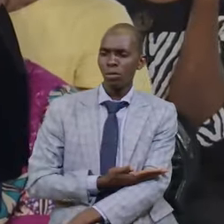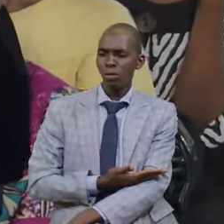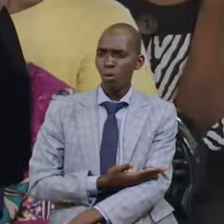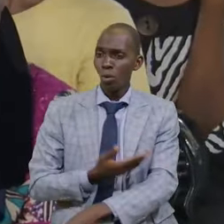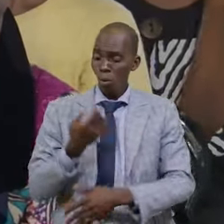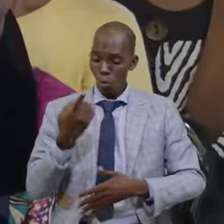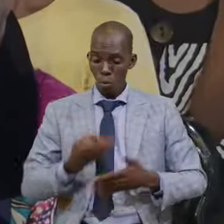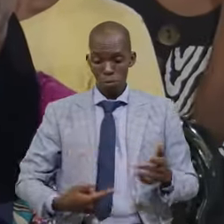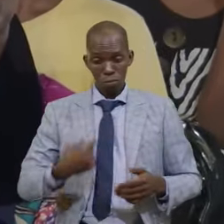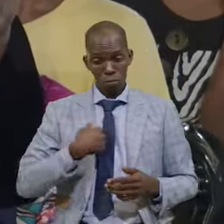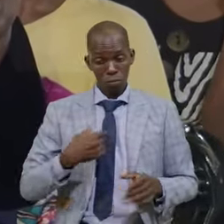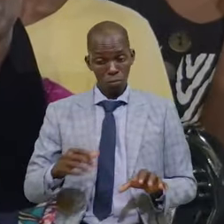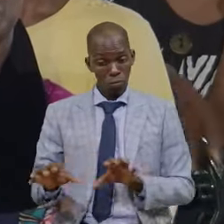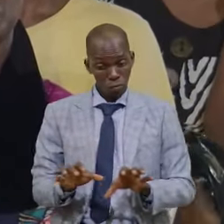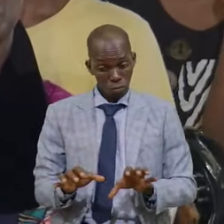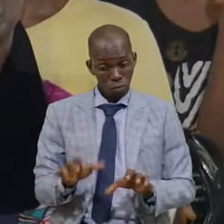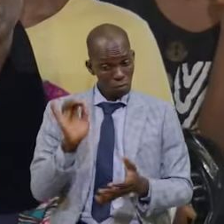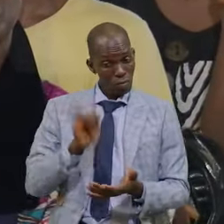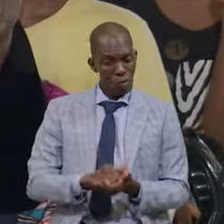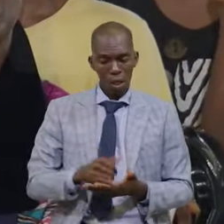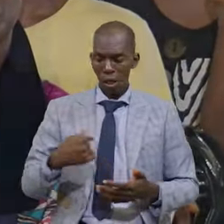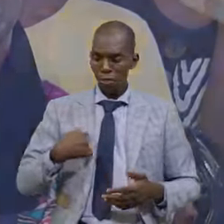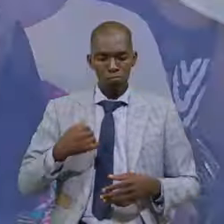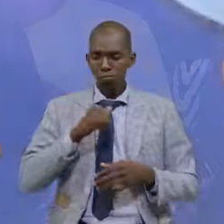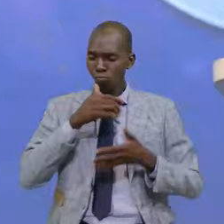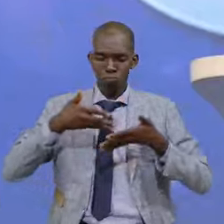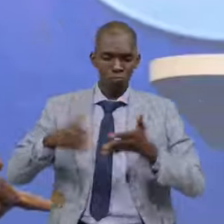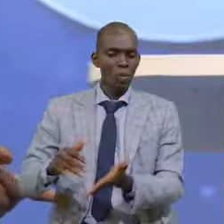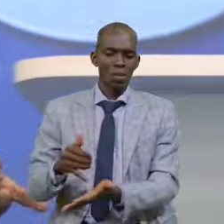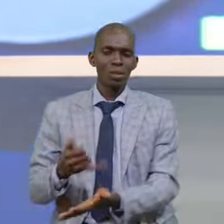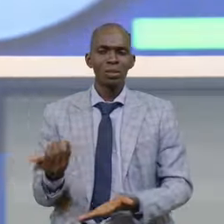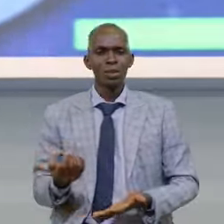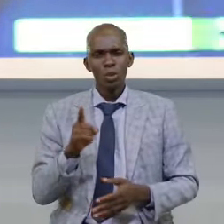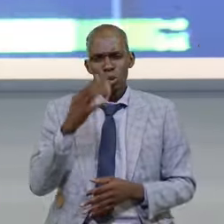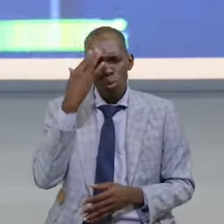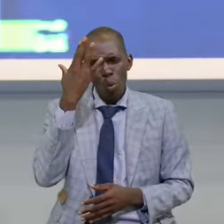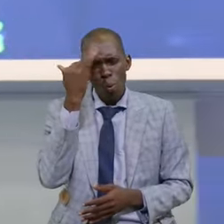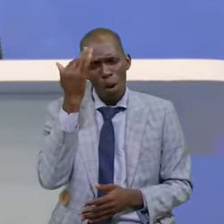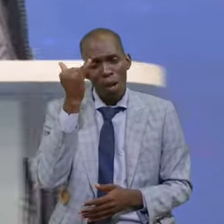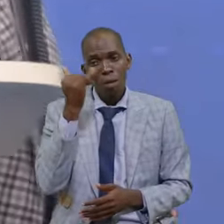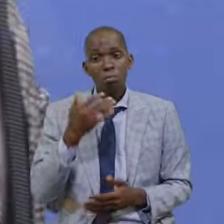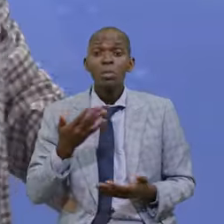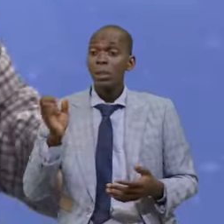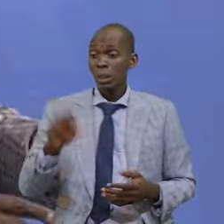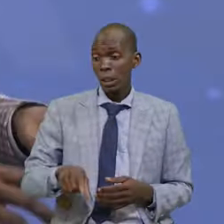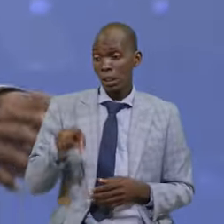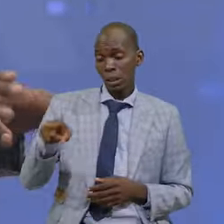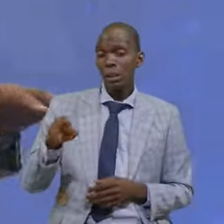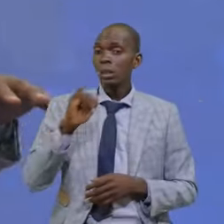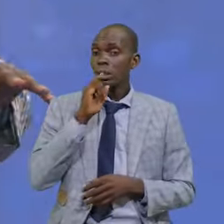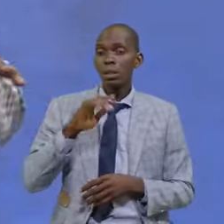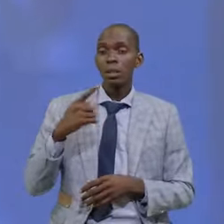do, that I allow not. You know why? Although he is pastor's son, he